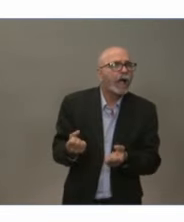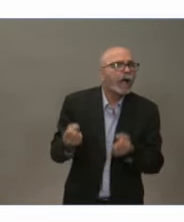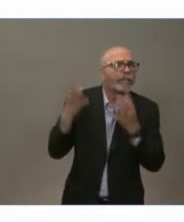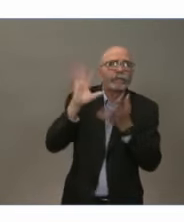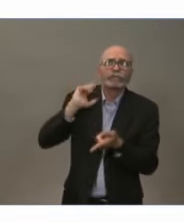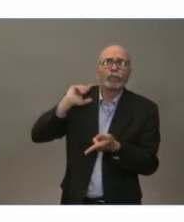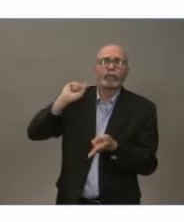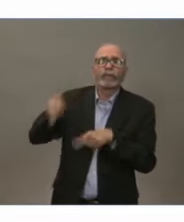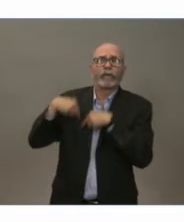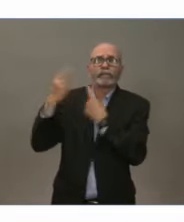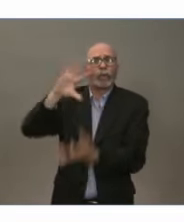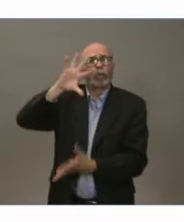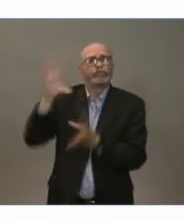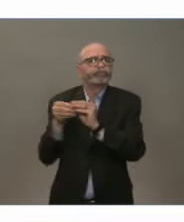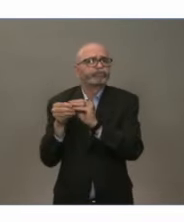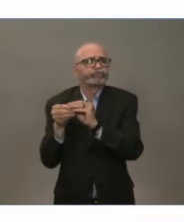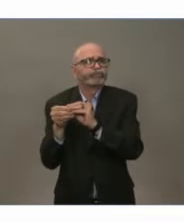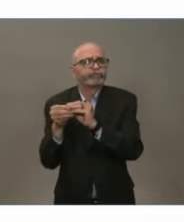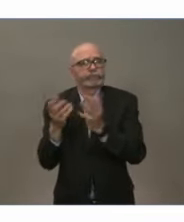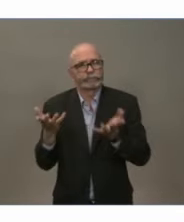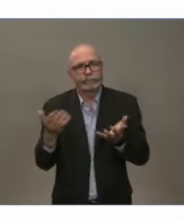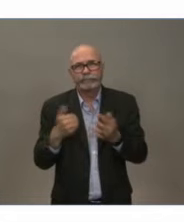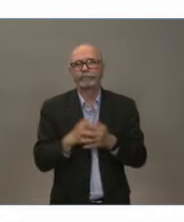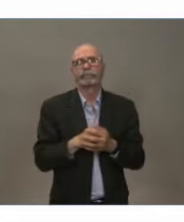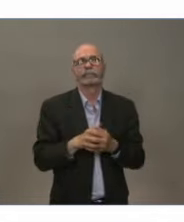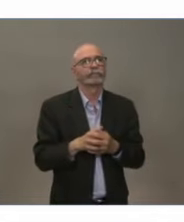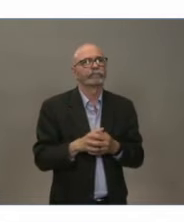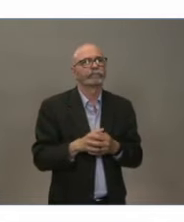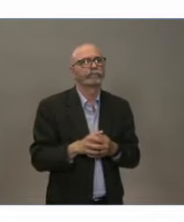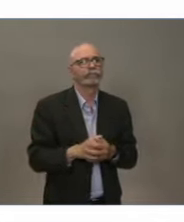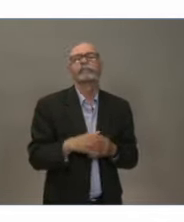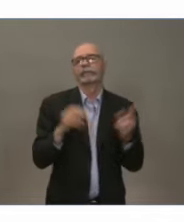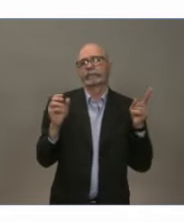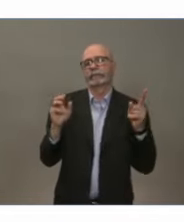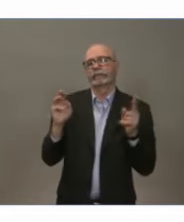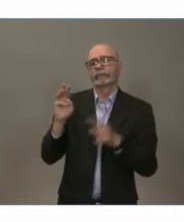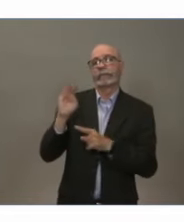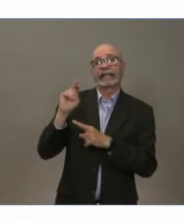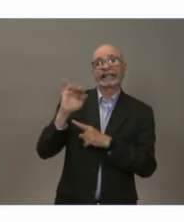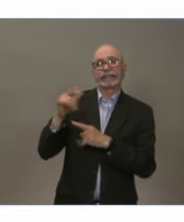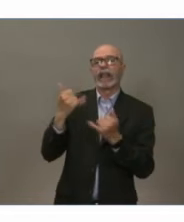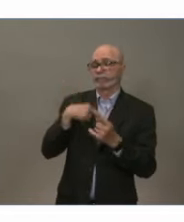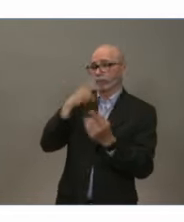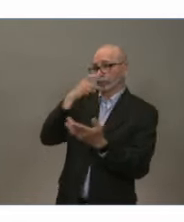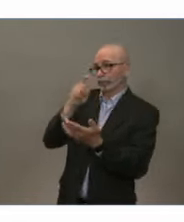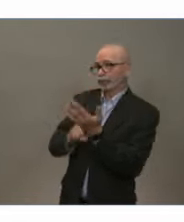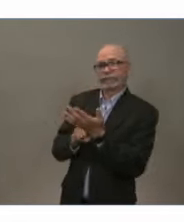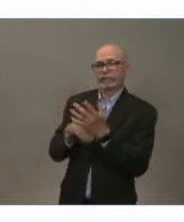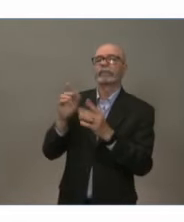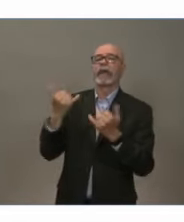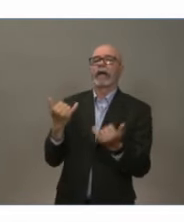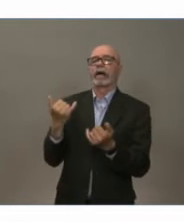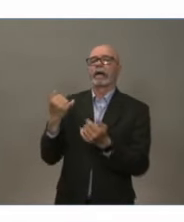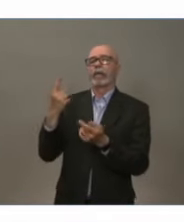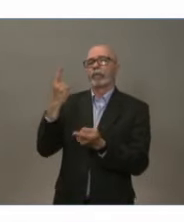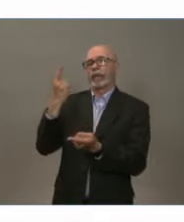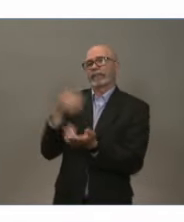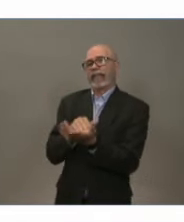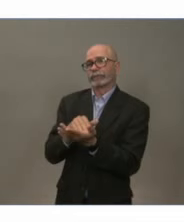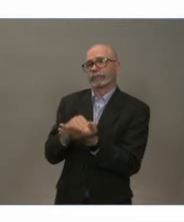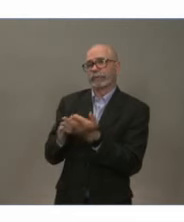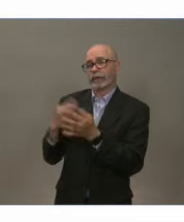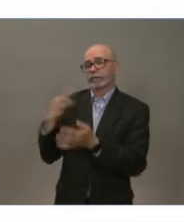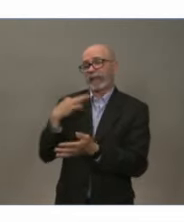that we've seen over 1,000 businesses applying, as well as a number of individuals who would be